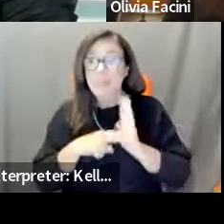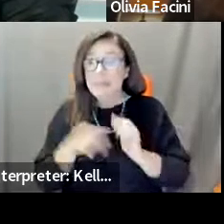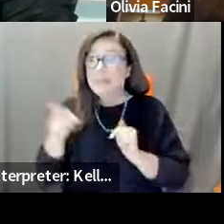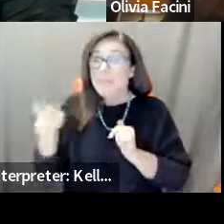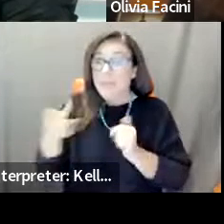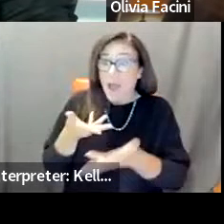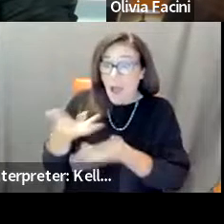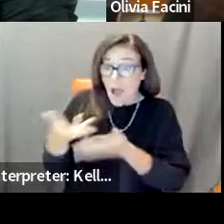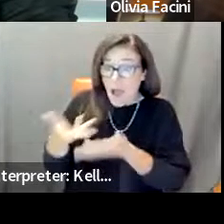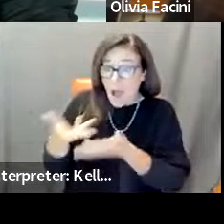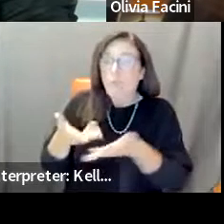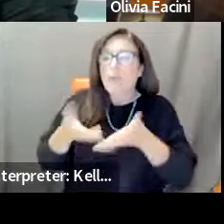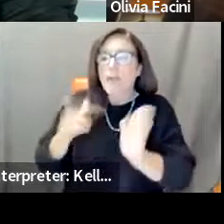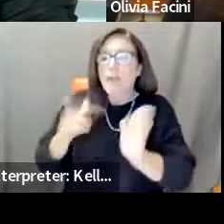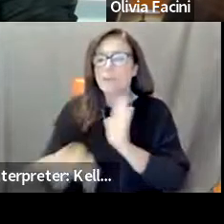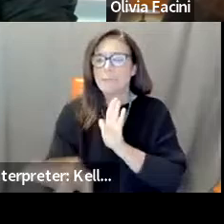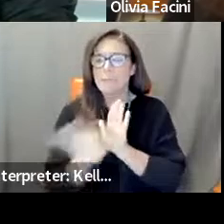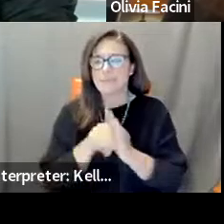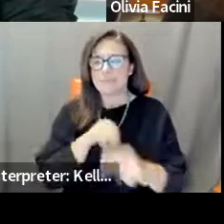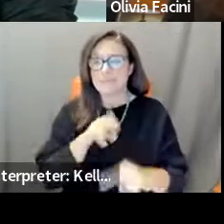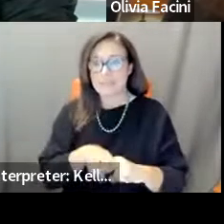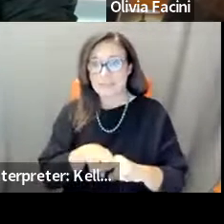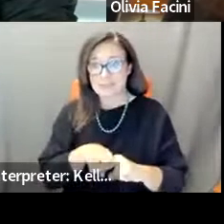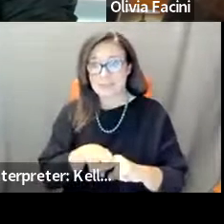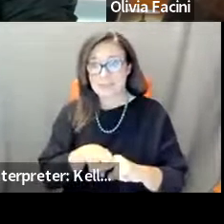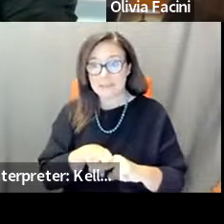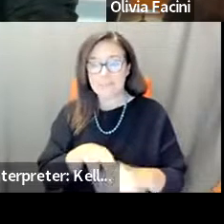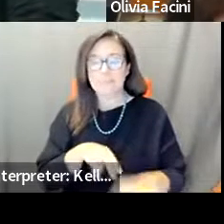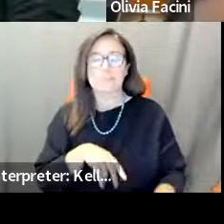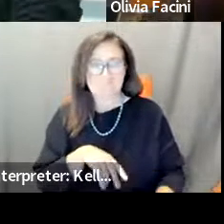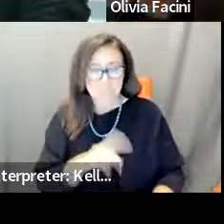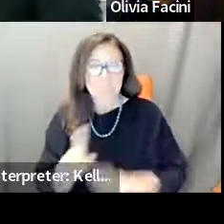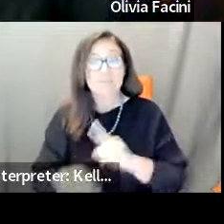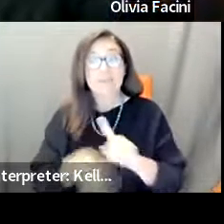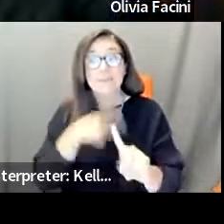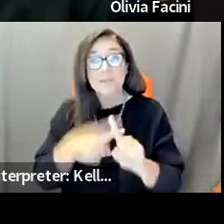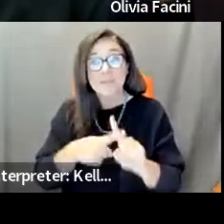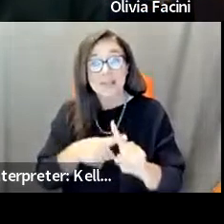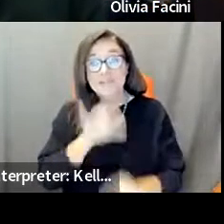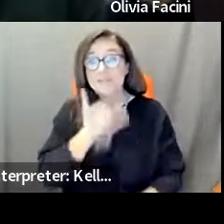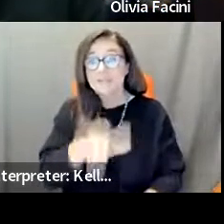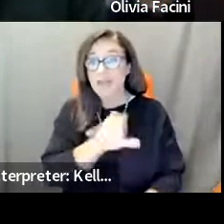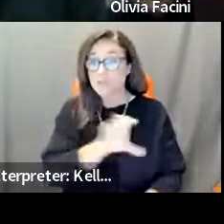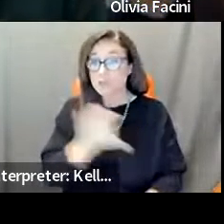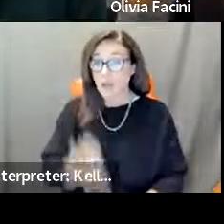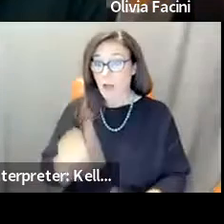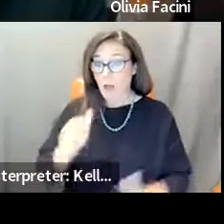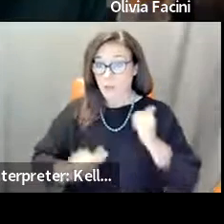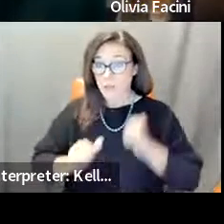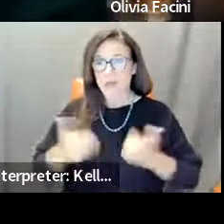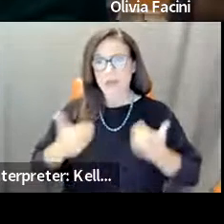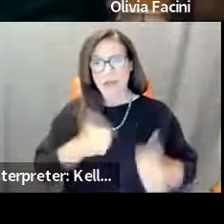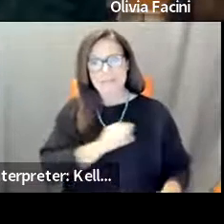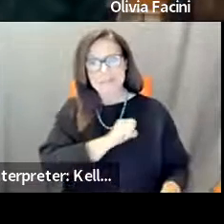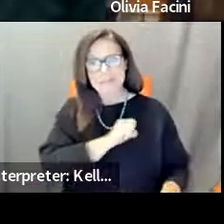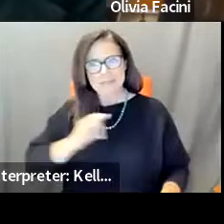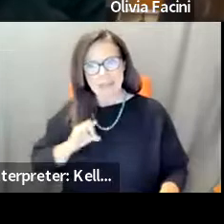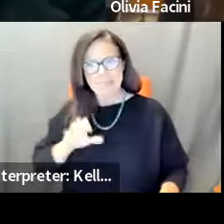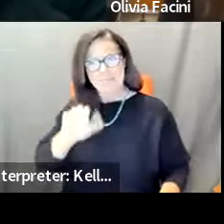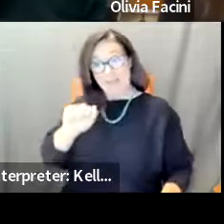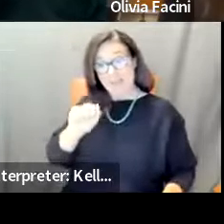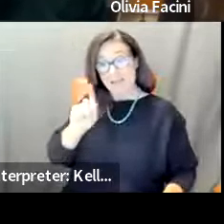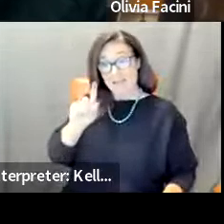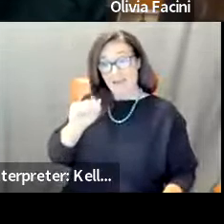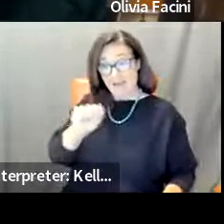sit. There's also a staff person on site during the production. And so before the show